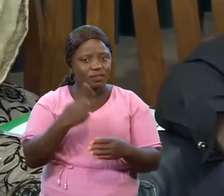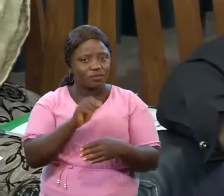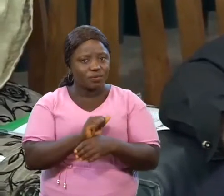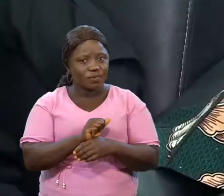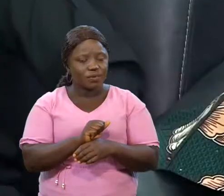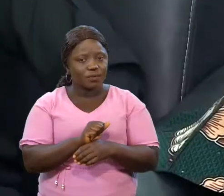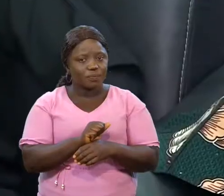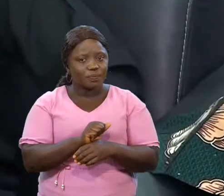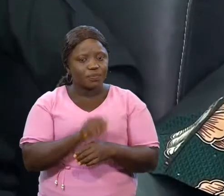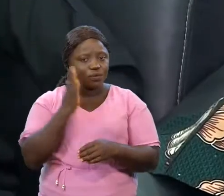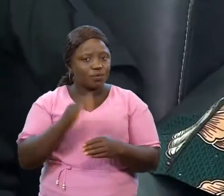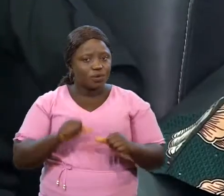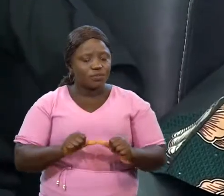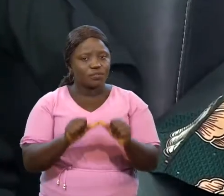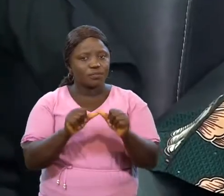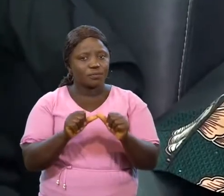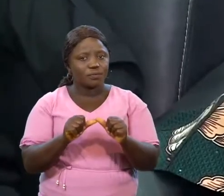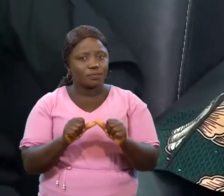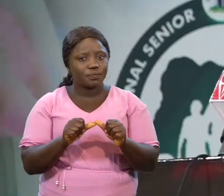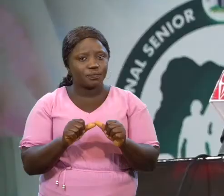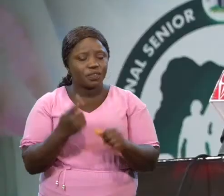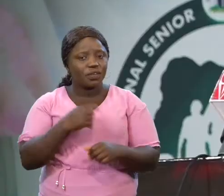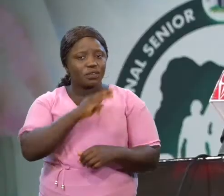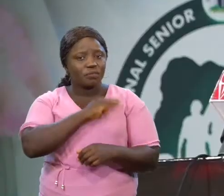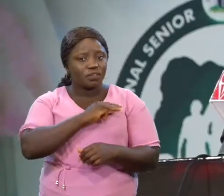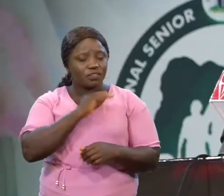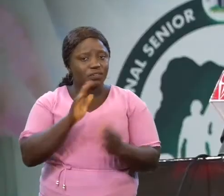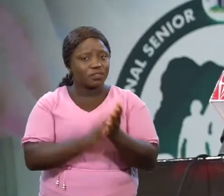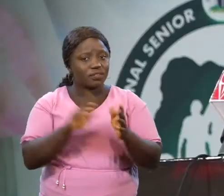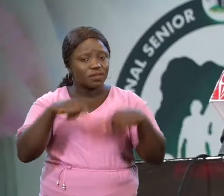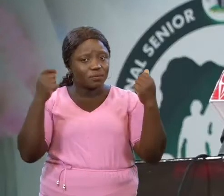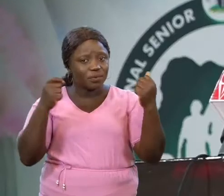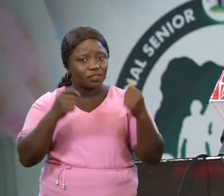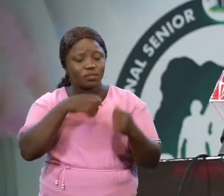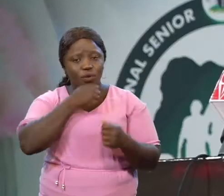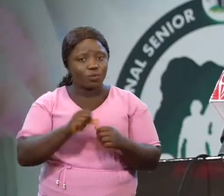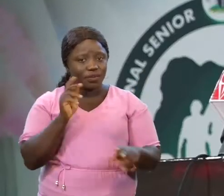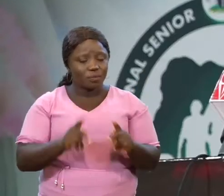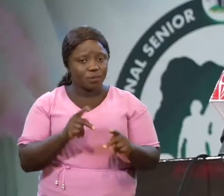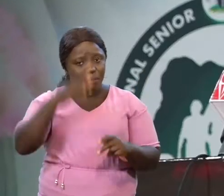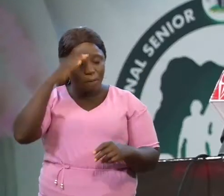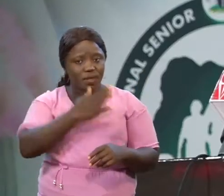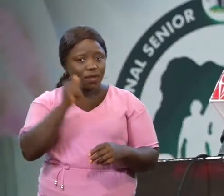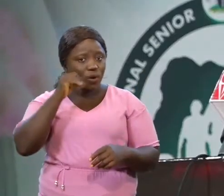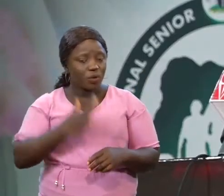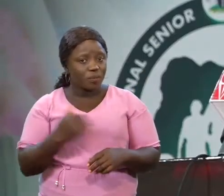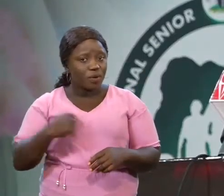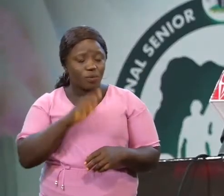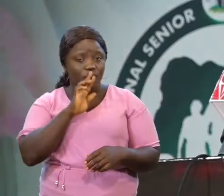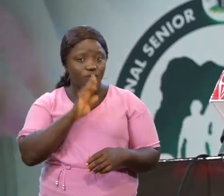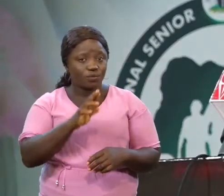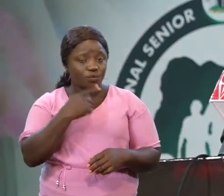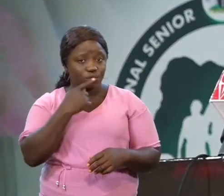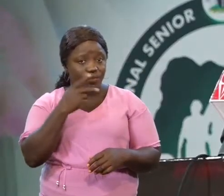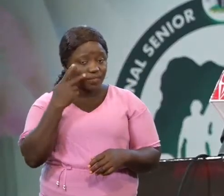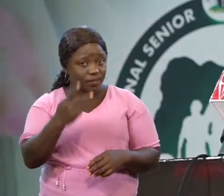years can no longer be ignored. So in celebrating the resilience of older men and women, we are really